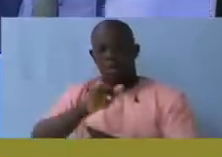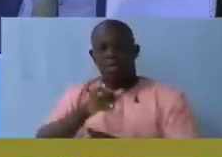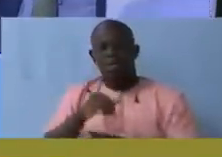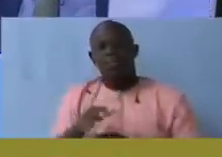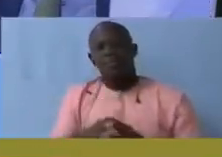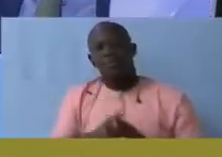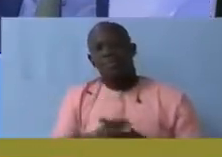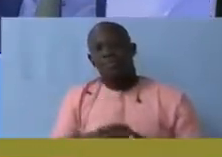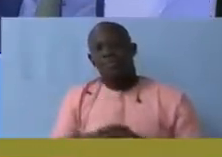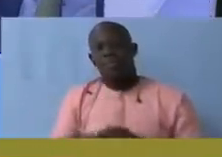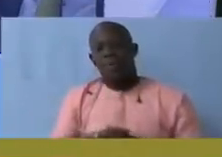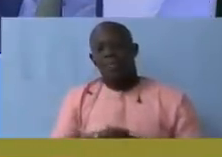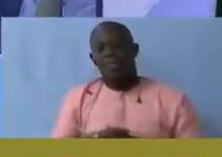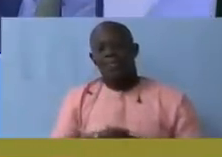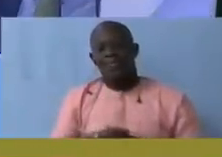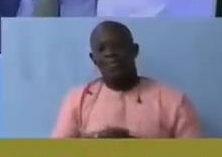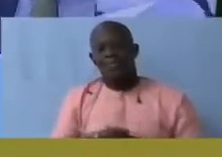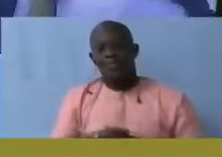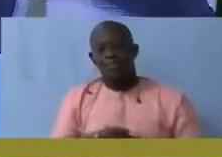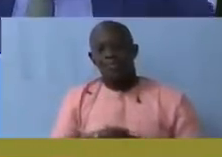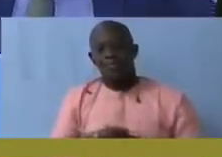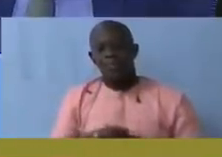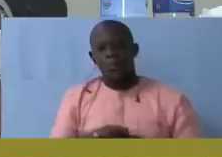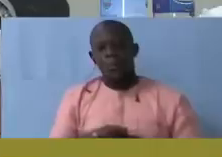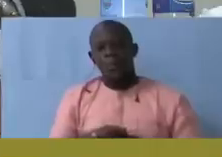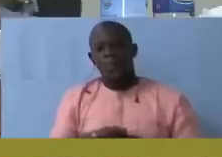But whatever it is,